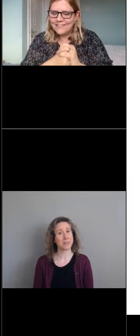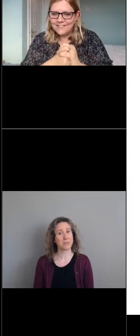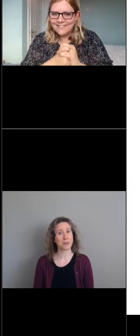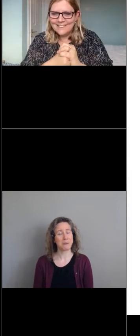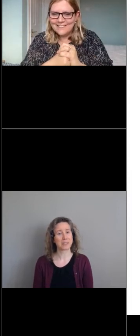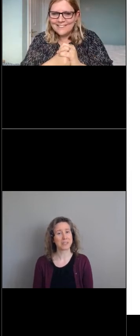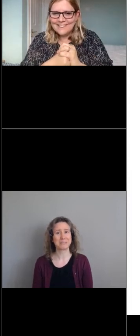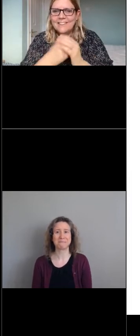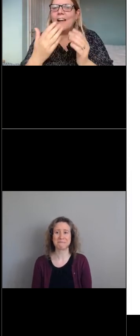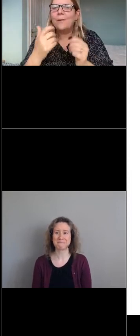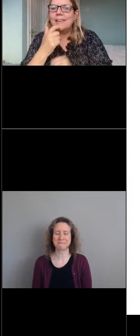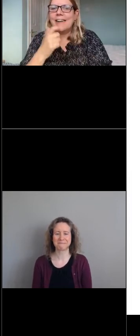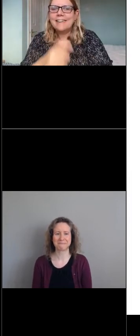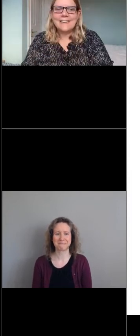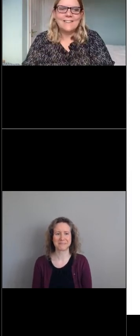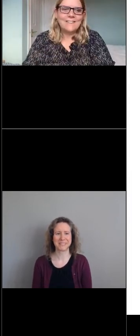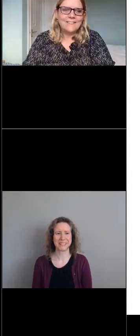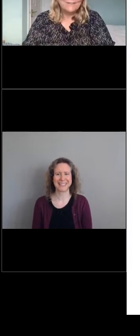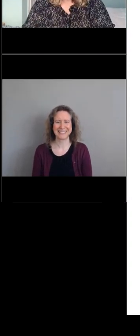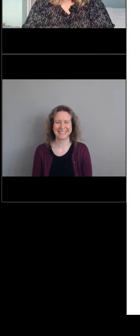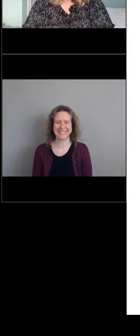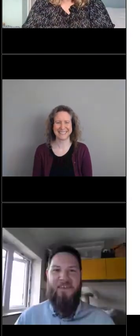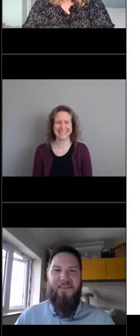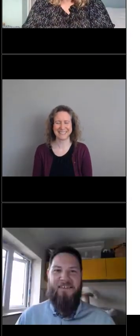So thank you very much.